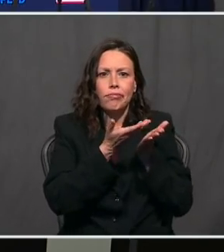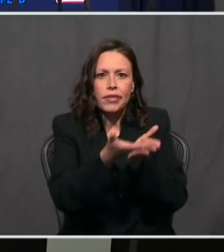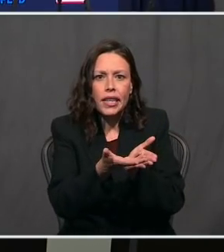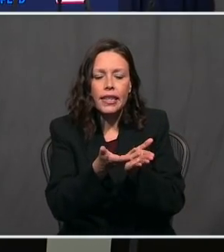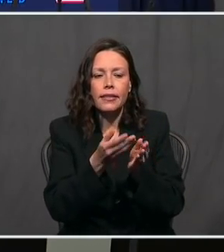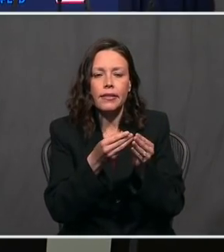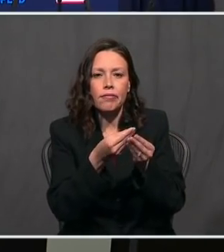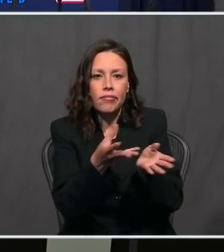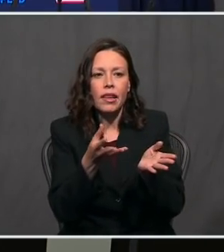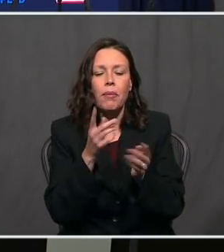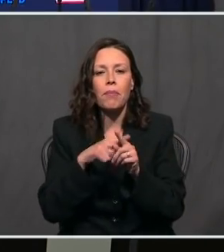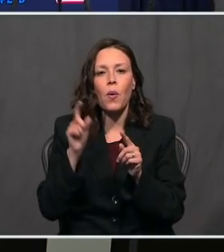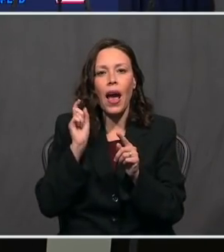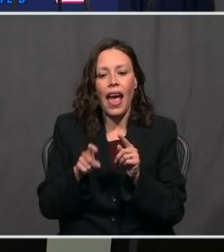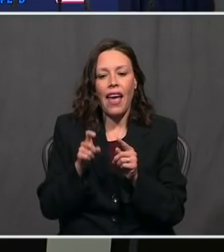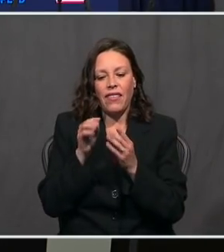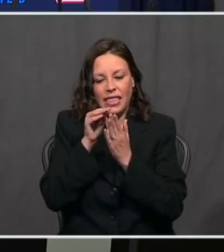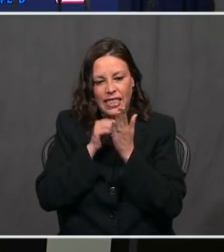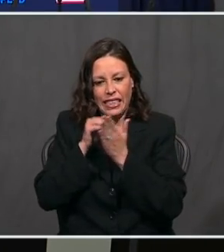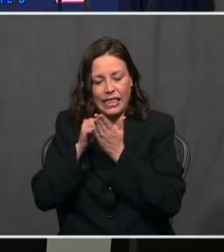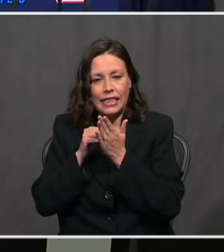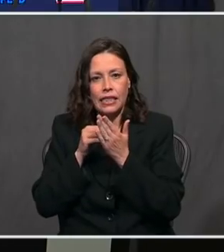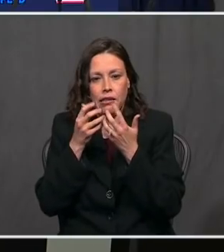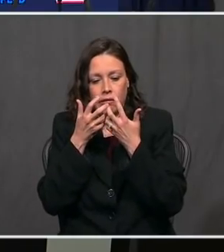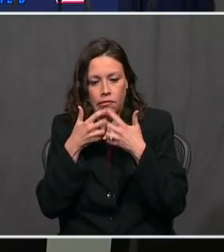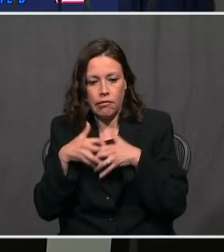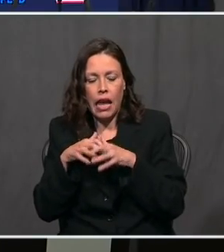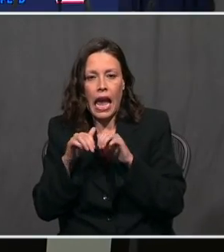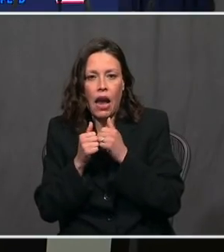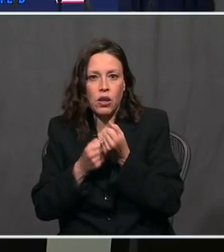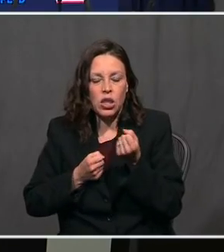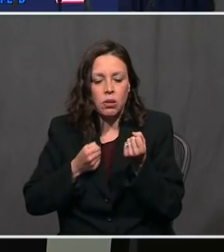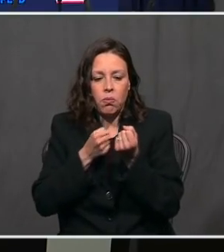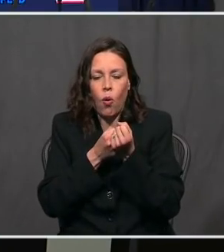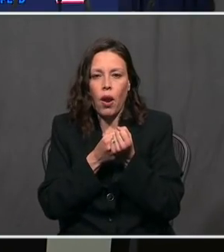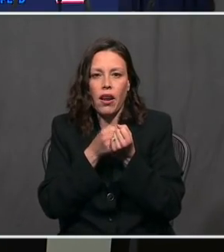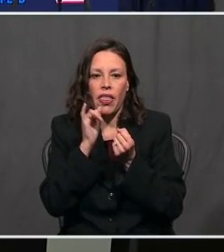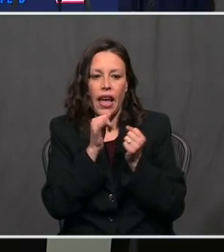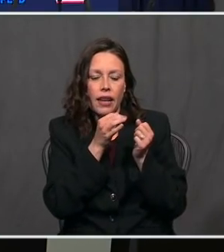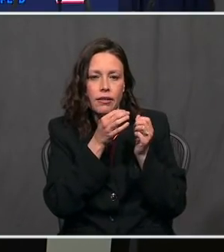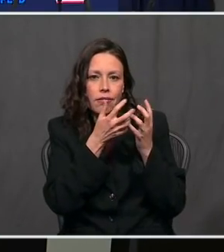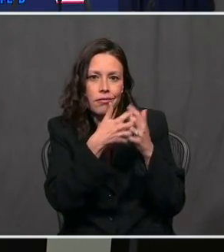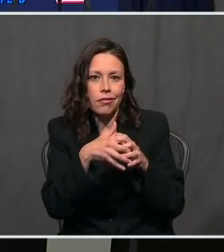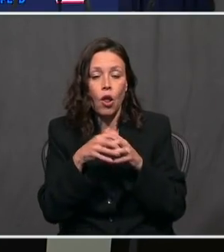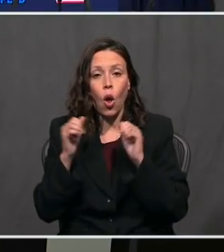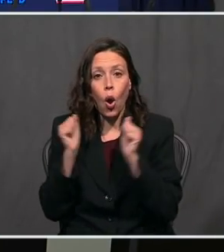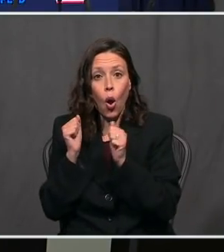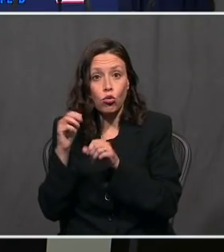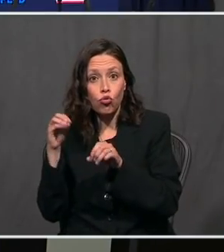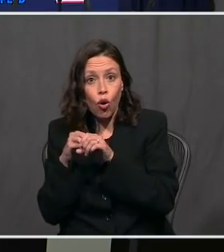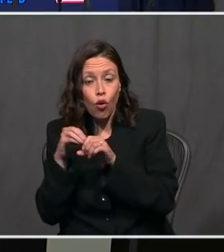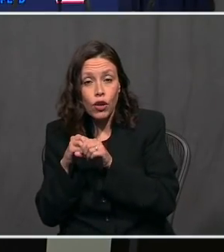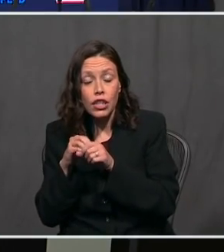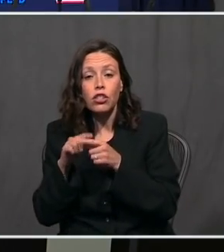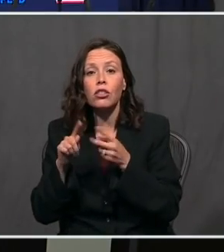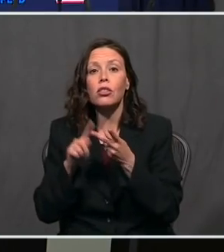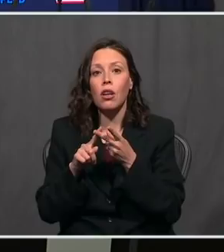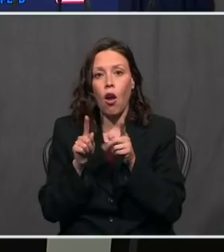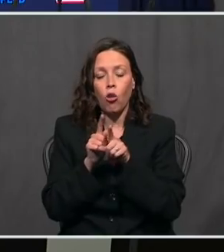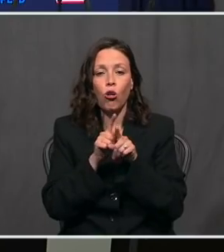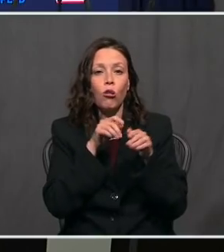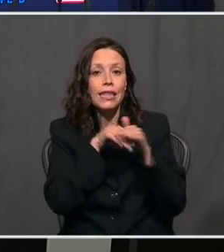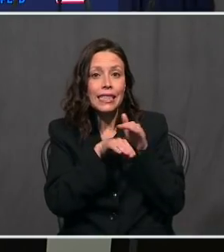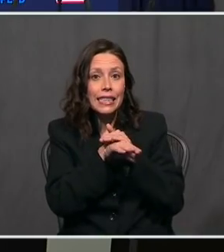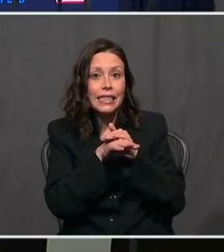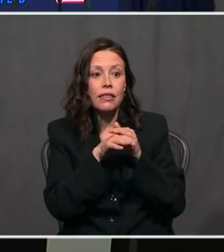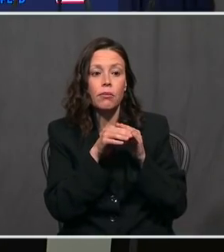we just have to actually say, how are we going to support the nuances to it? So it's the cold storage. It's going to be obviously excessive off-sites, all